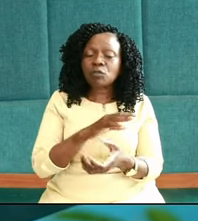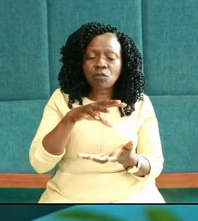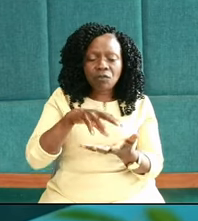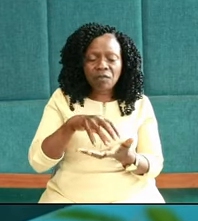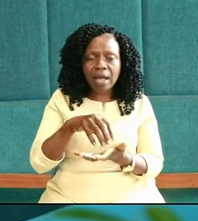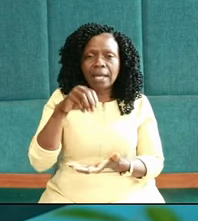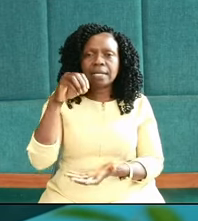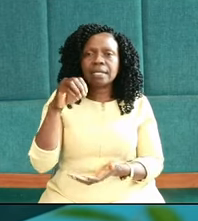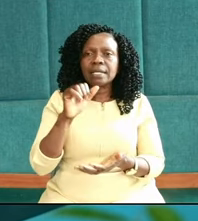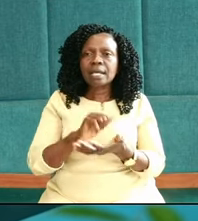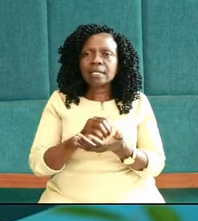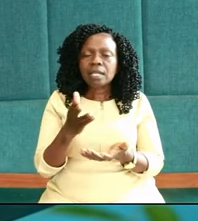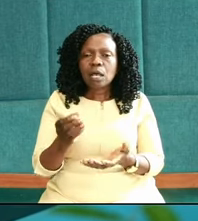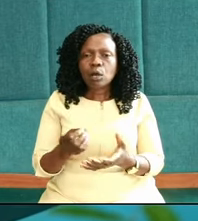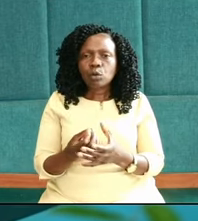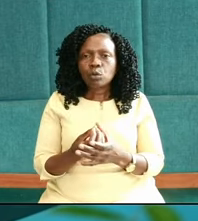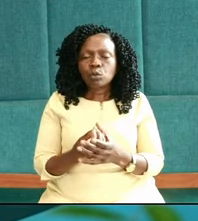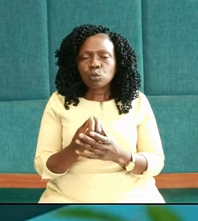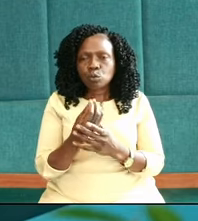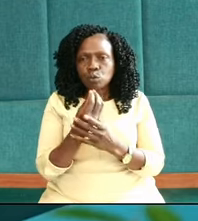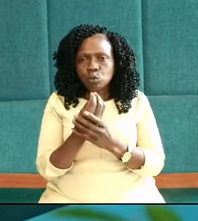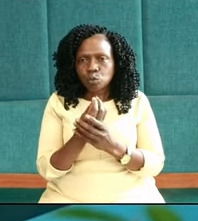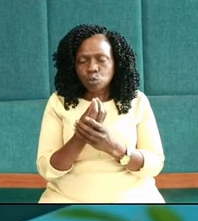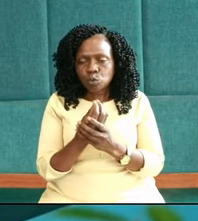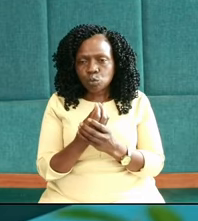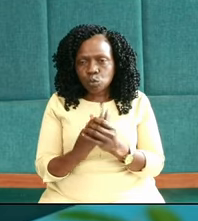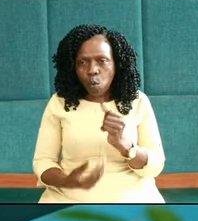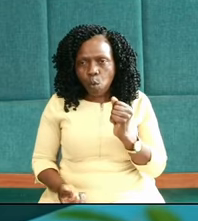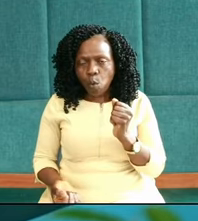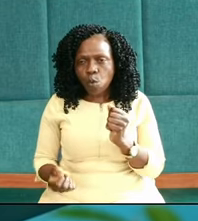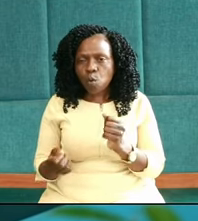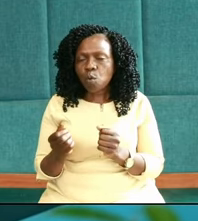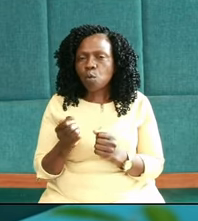find that they grow strangely